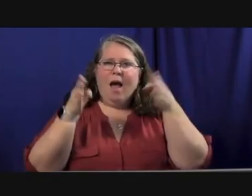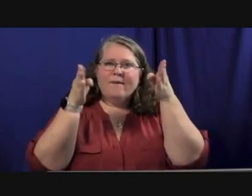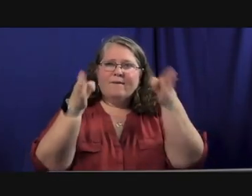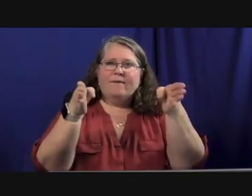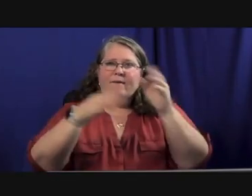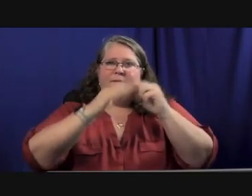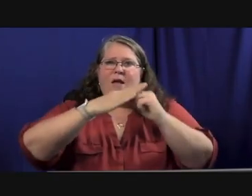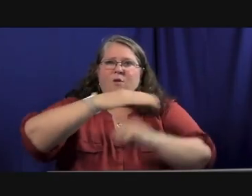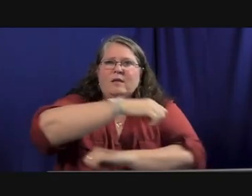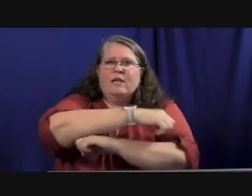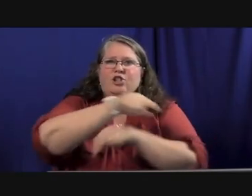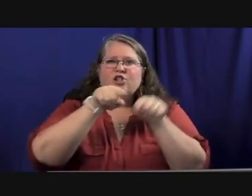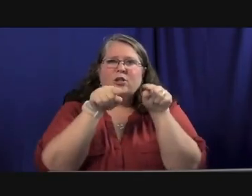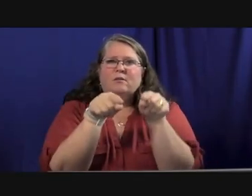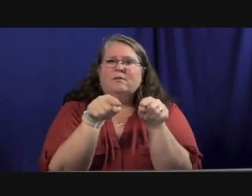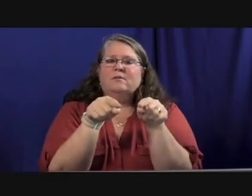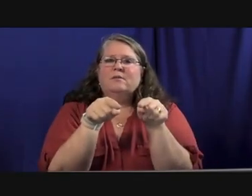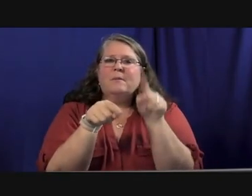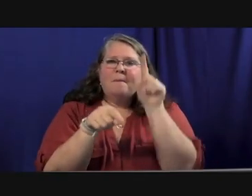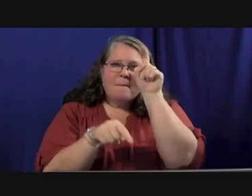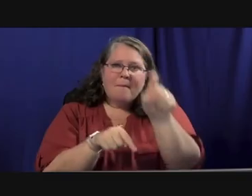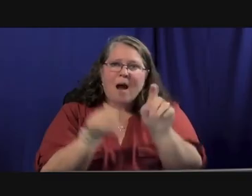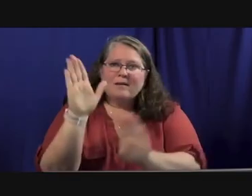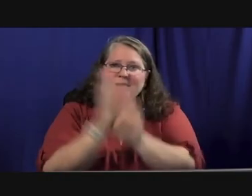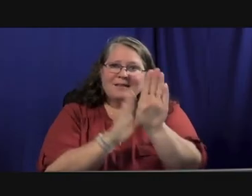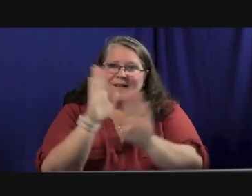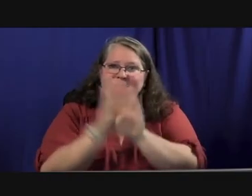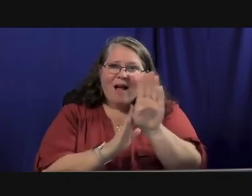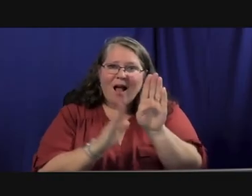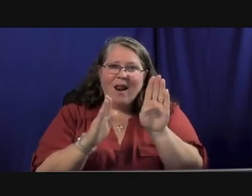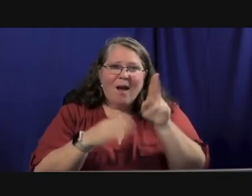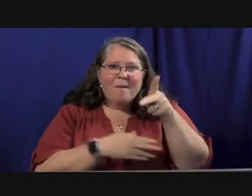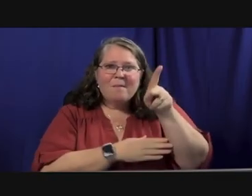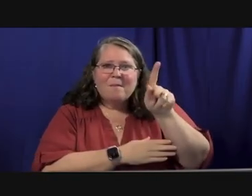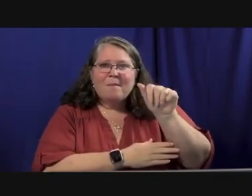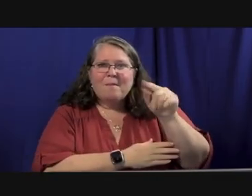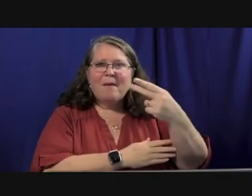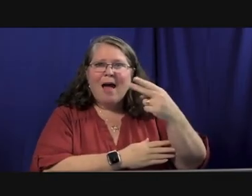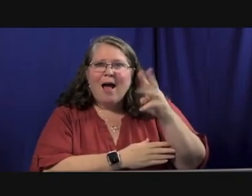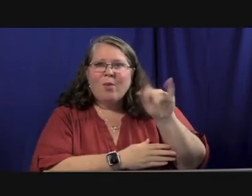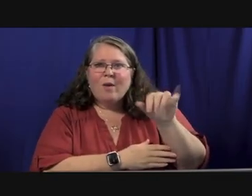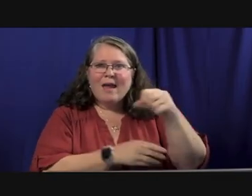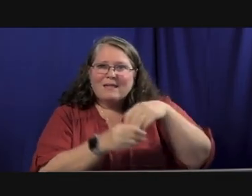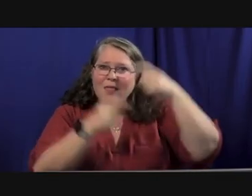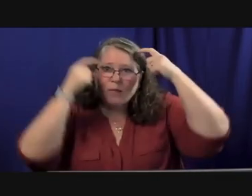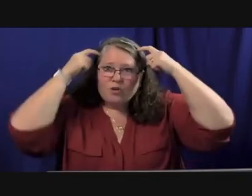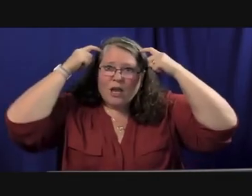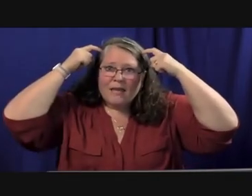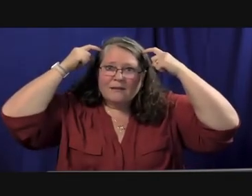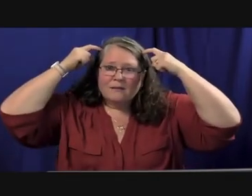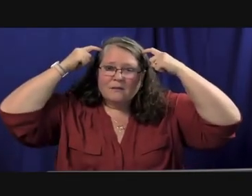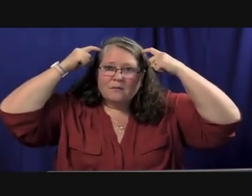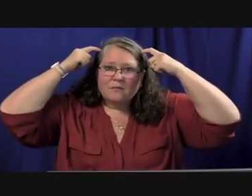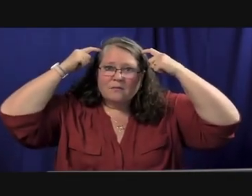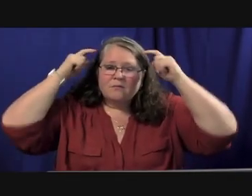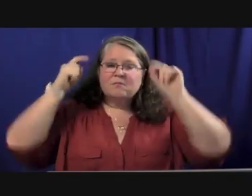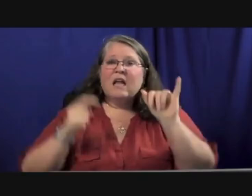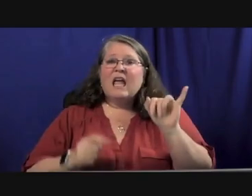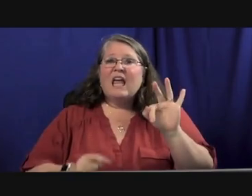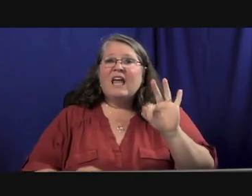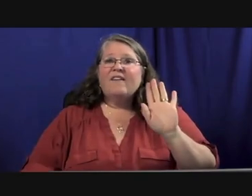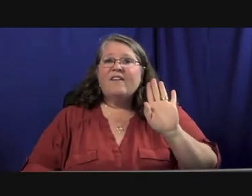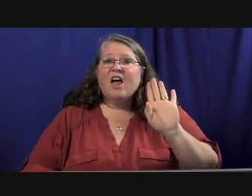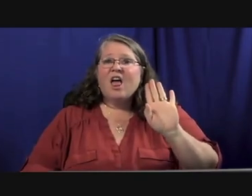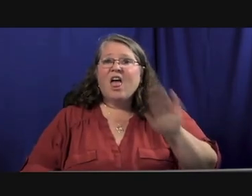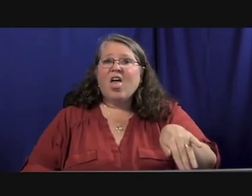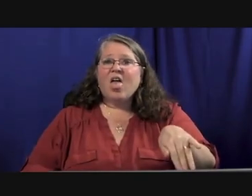learn, it does happen after the first 5 years, but the structure is developed within the primary part, within the first 5 years,